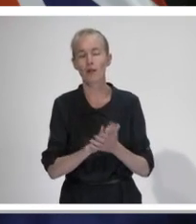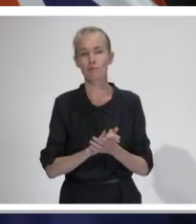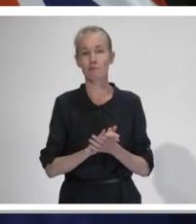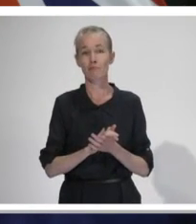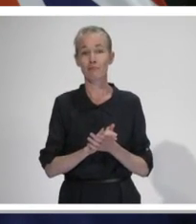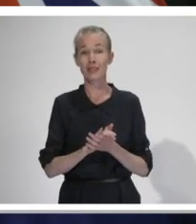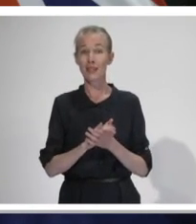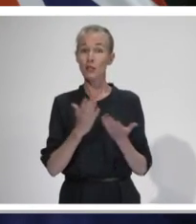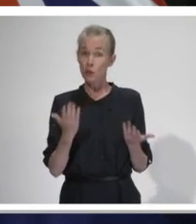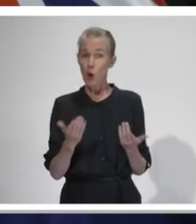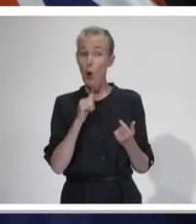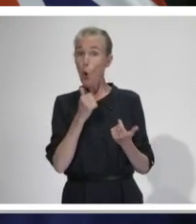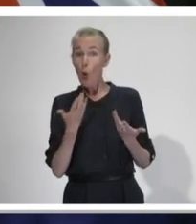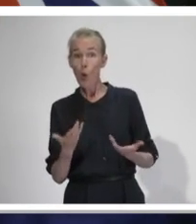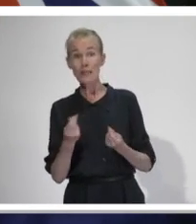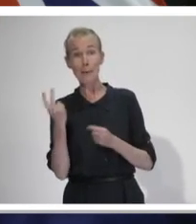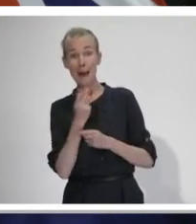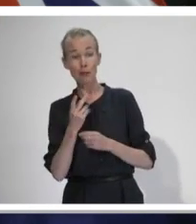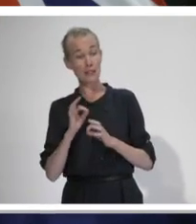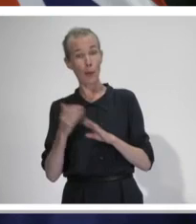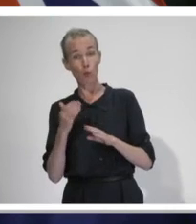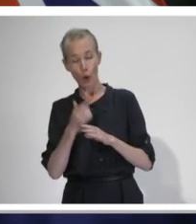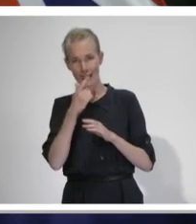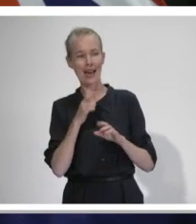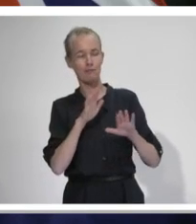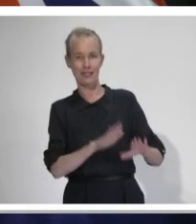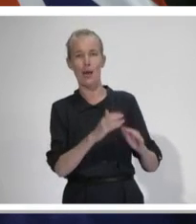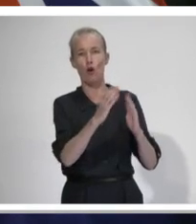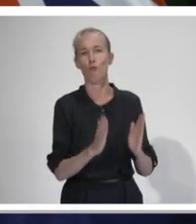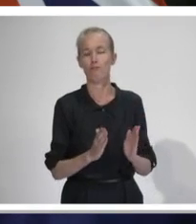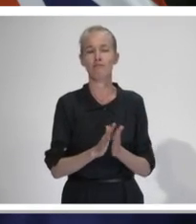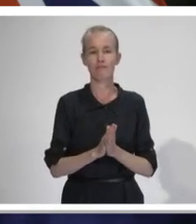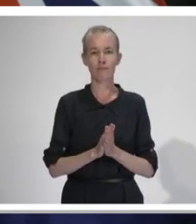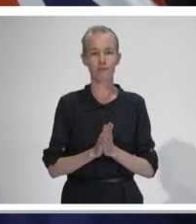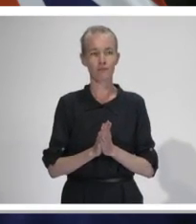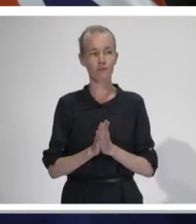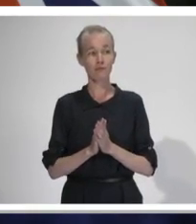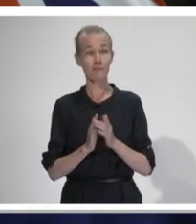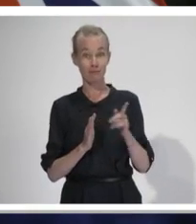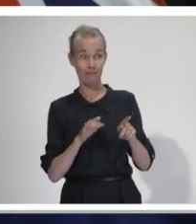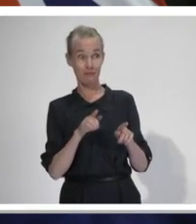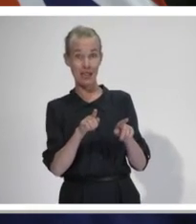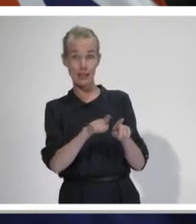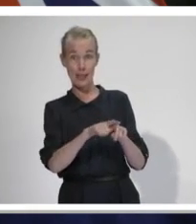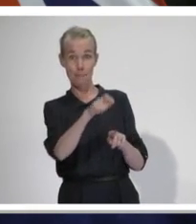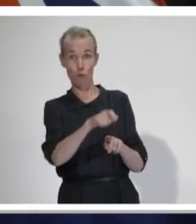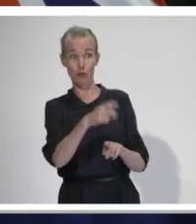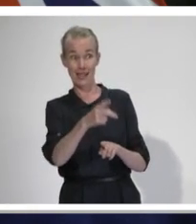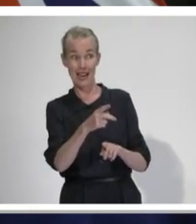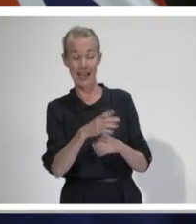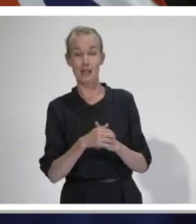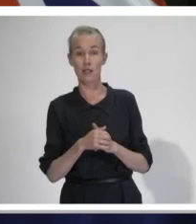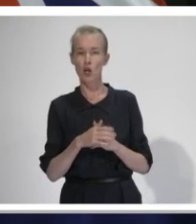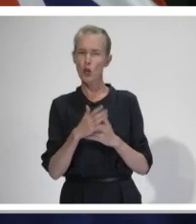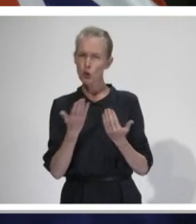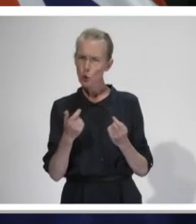their children. So we've got time to work this through. One last clarification point on that, So did you say that schools will definitely have at least